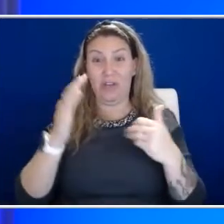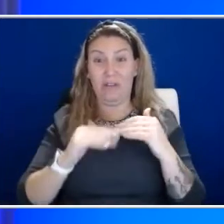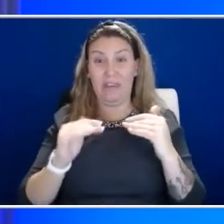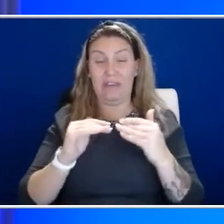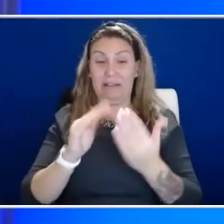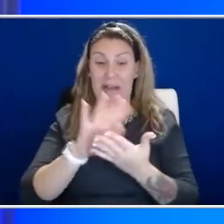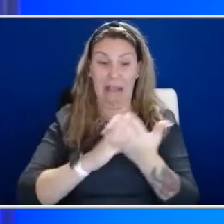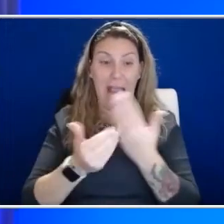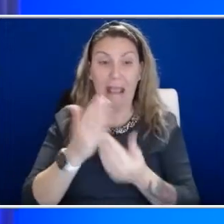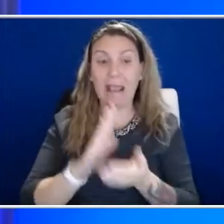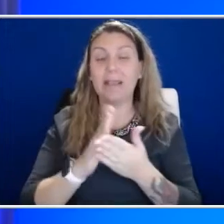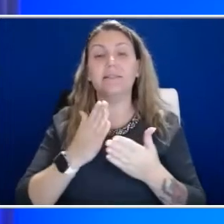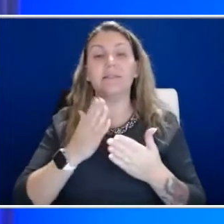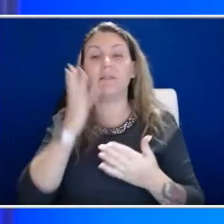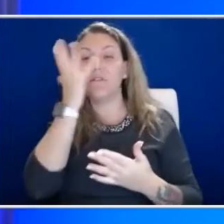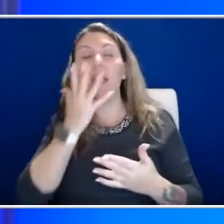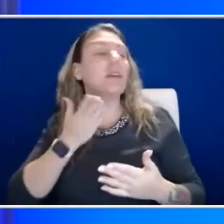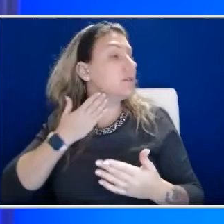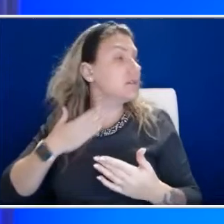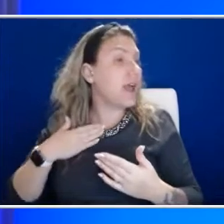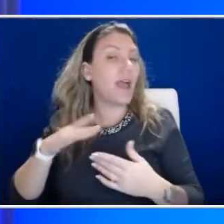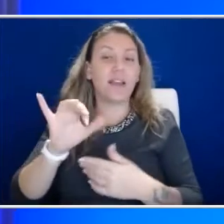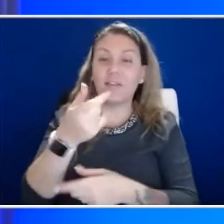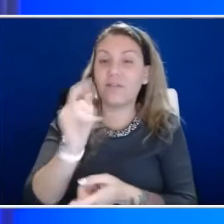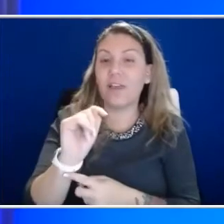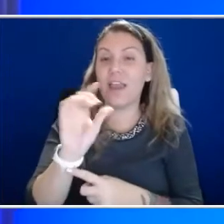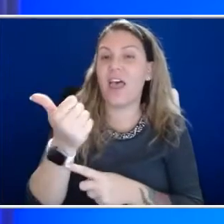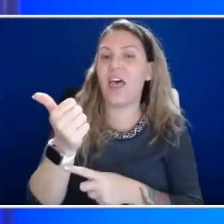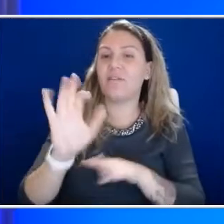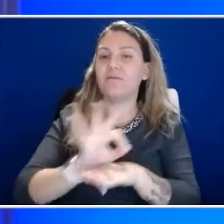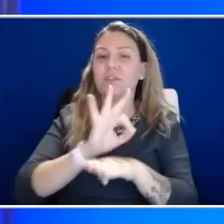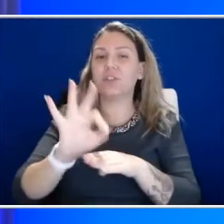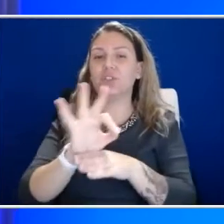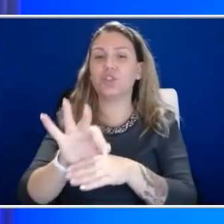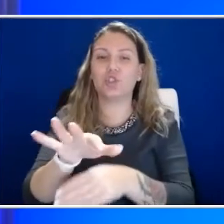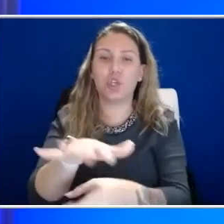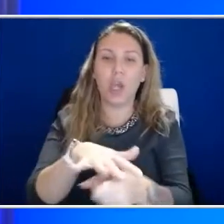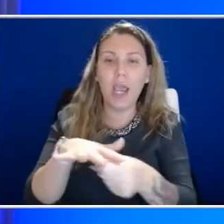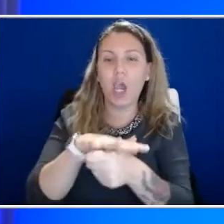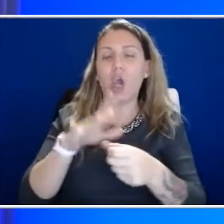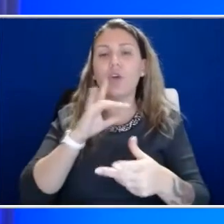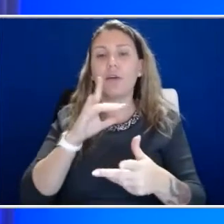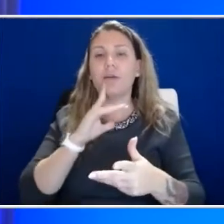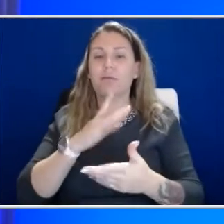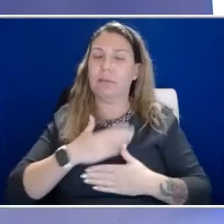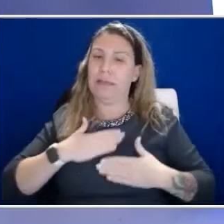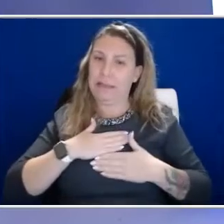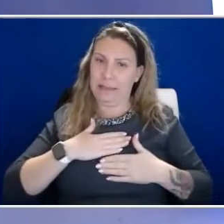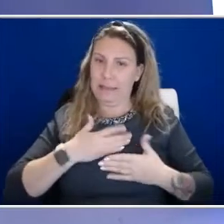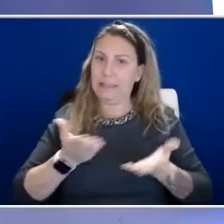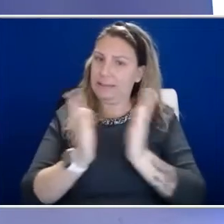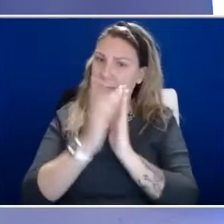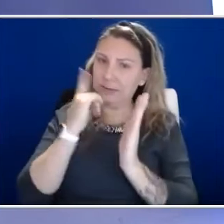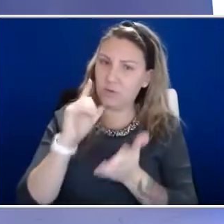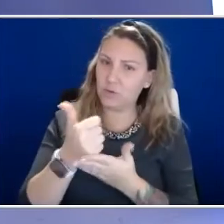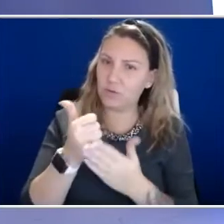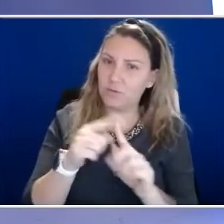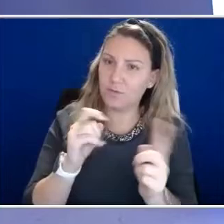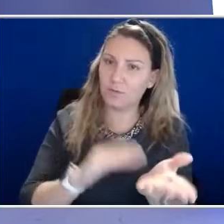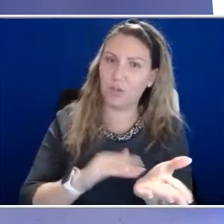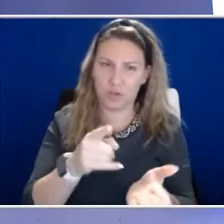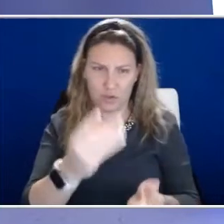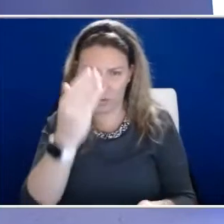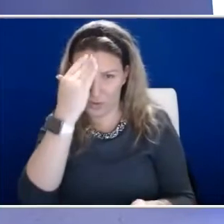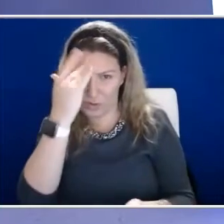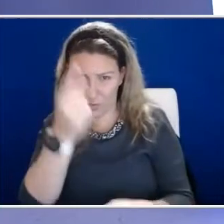face, neck, feet, other functional areas, other aesthetic areas. Please see kind of help from a doctor. You'll know, right?